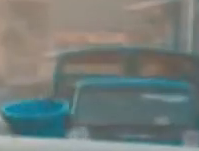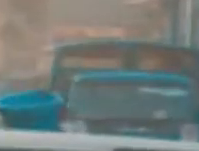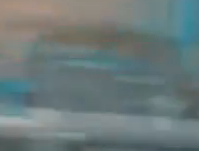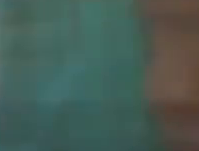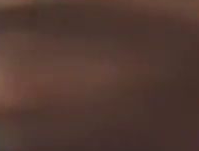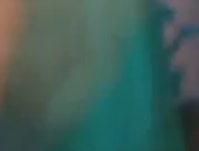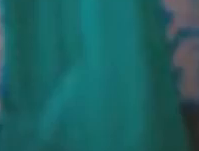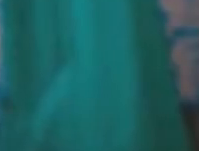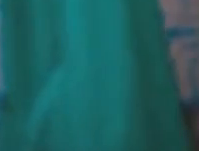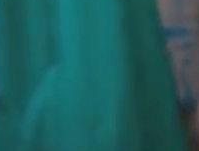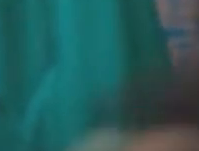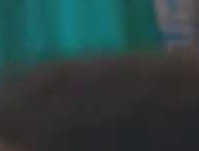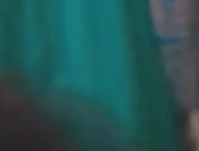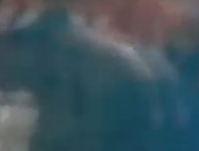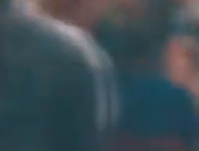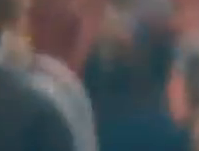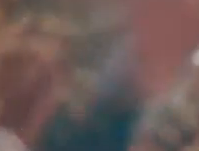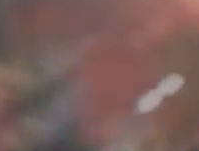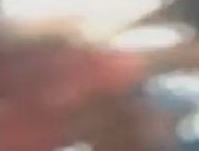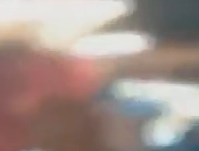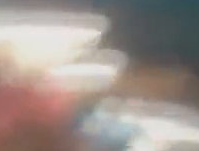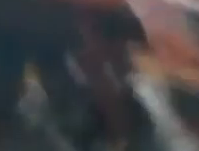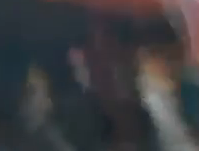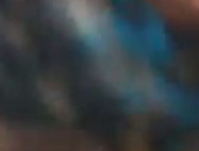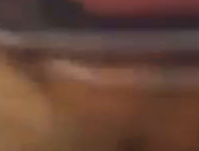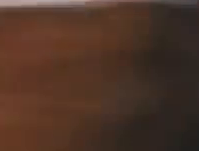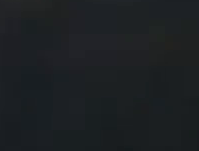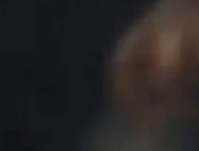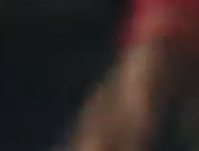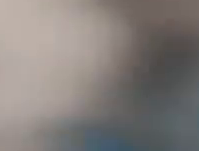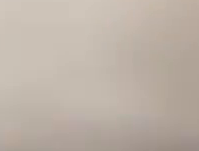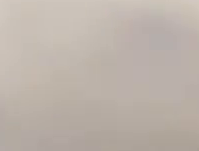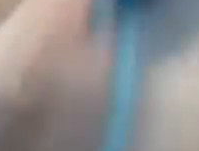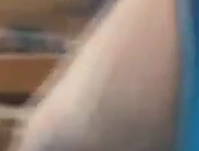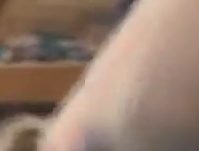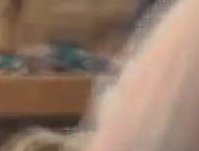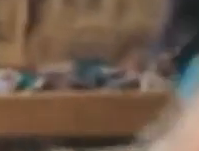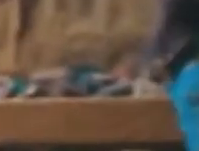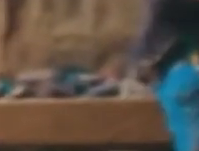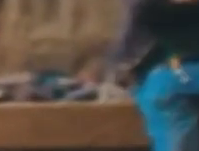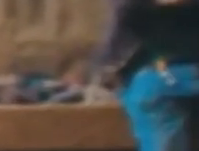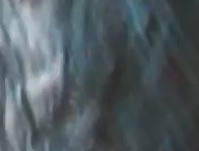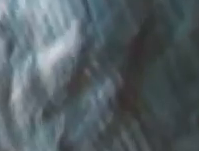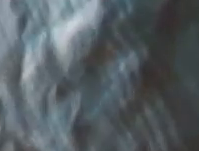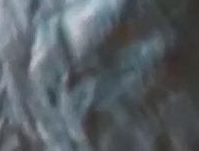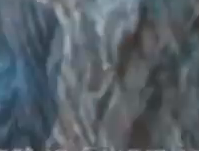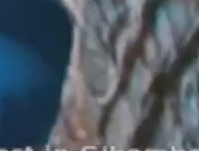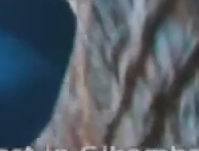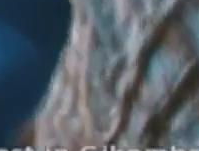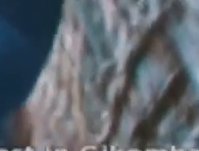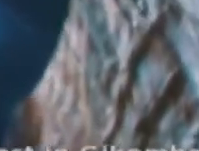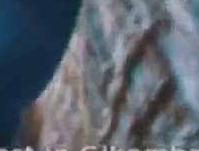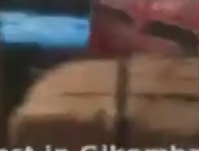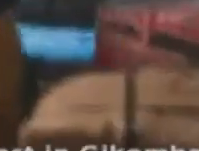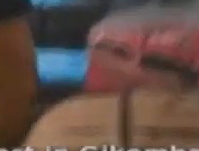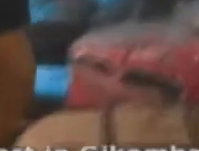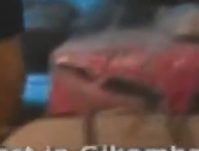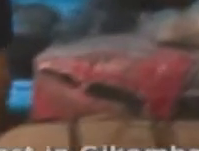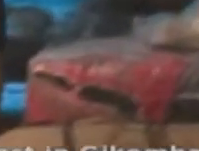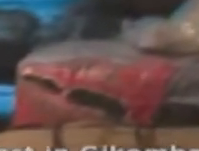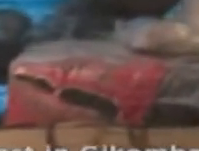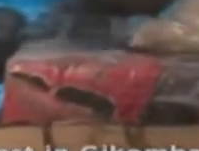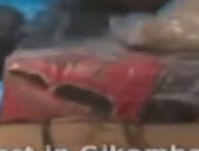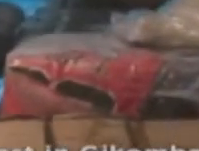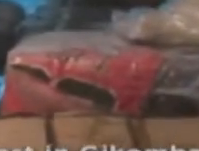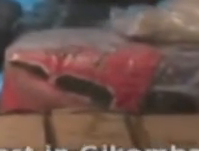Oh, yani aje, miro jonte fresh. Mi ndio nimetambulika hii Gikomba yote sekta ya manguo. Jumio transform nguo dinare